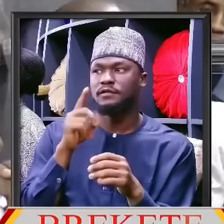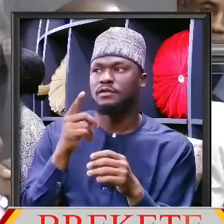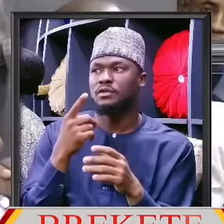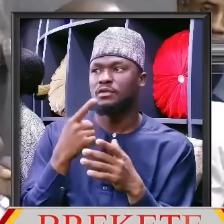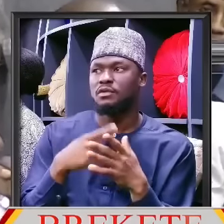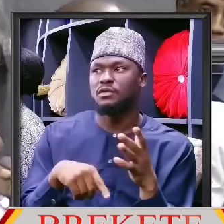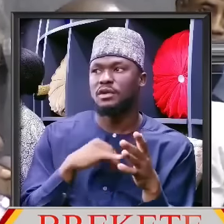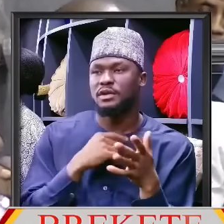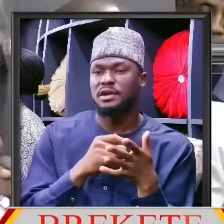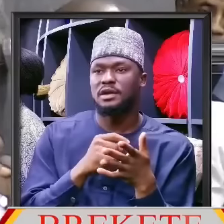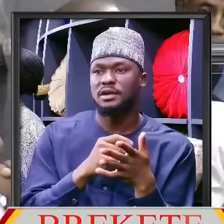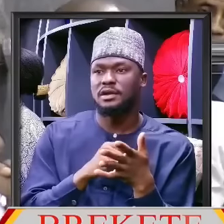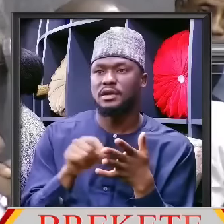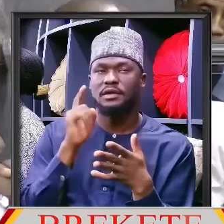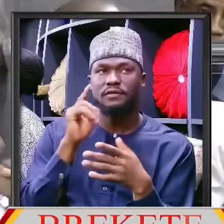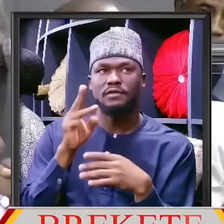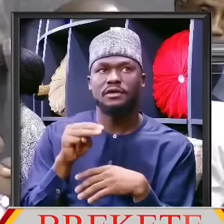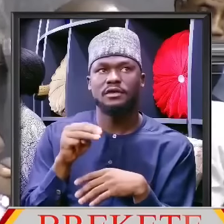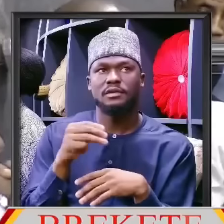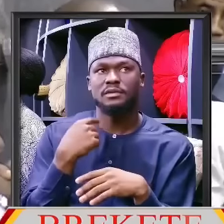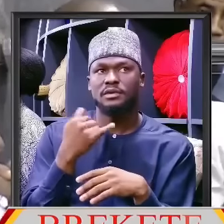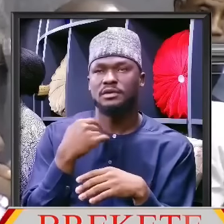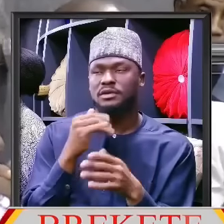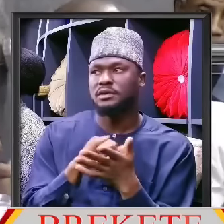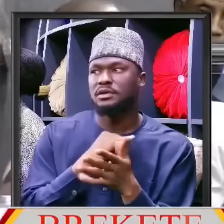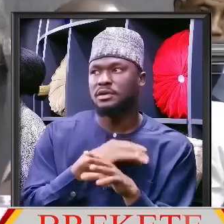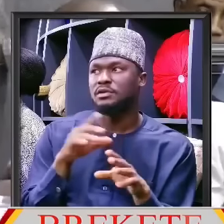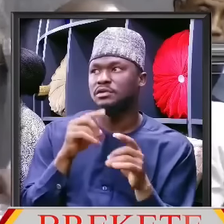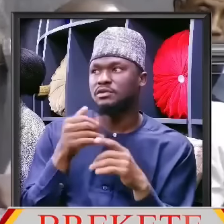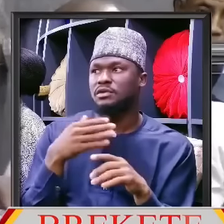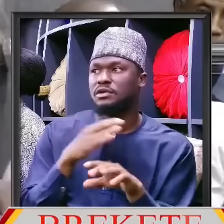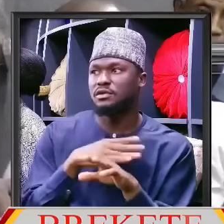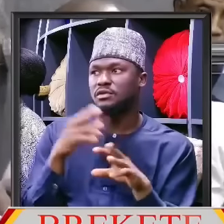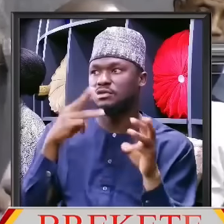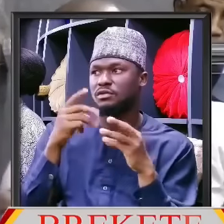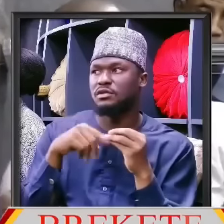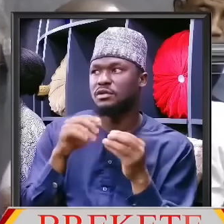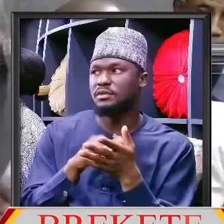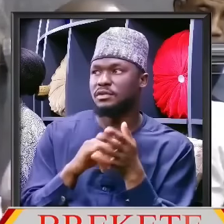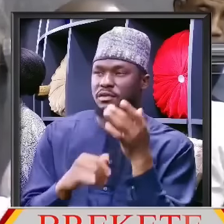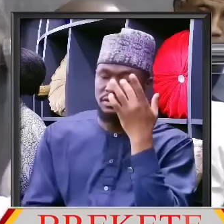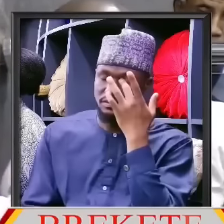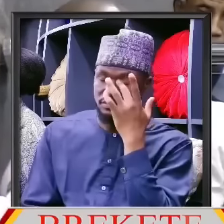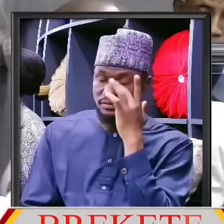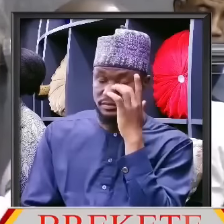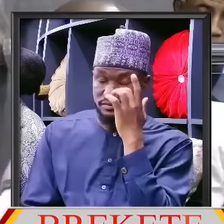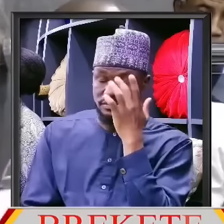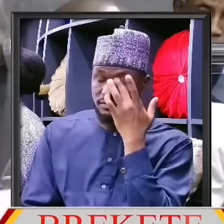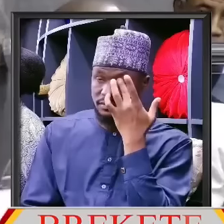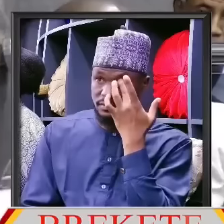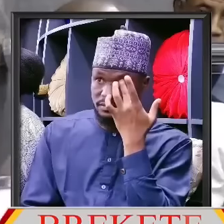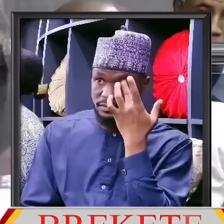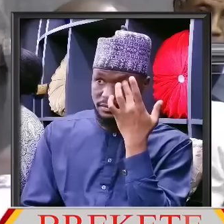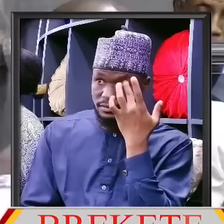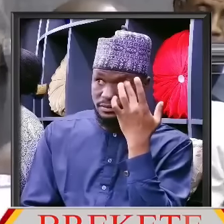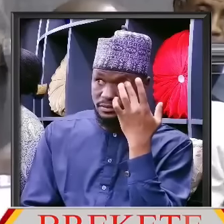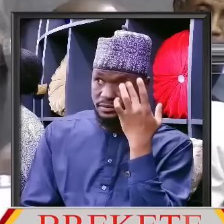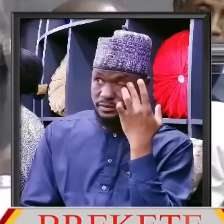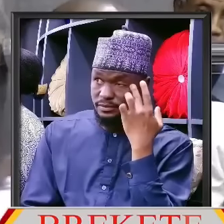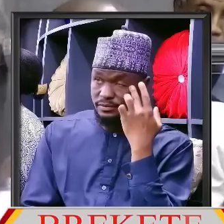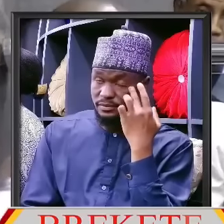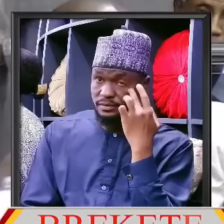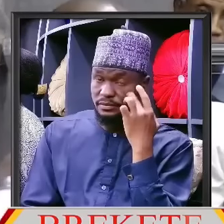where they say they're not. Will they say I not do anything? No, don't worry about that one. Don't worry. And we can't say what they talk